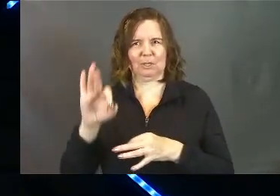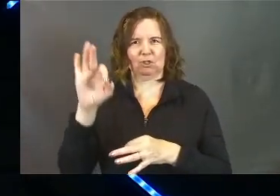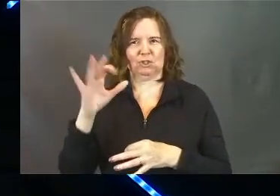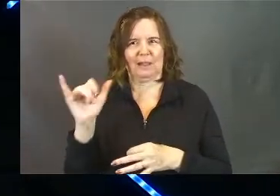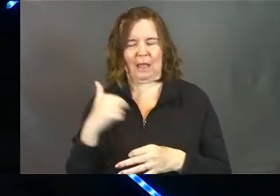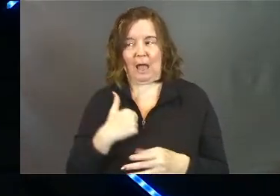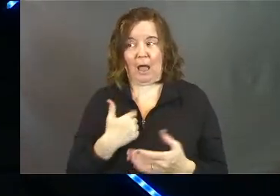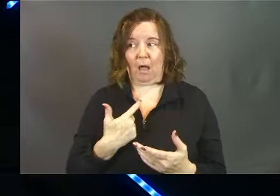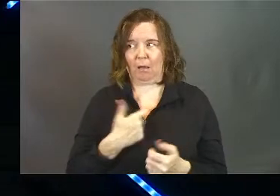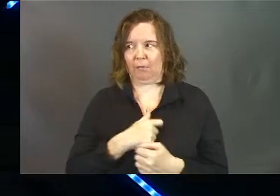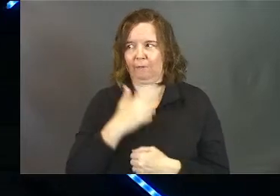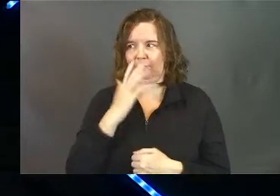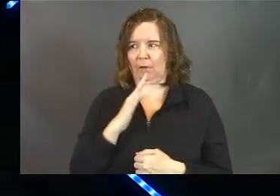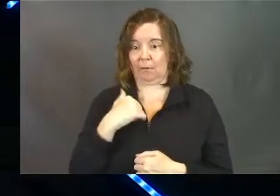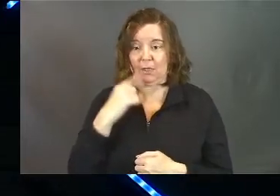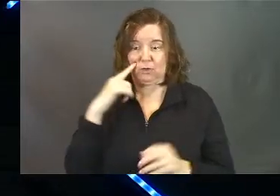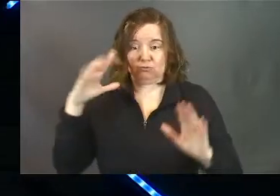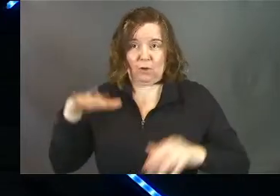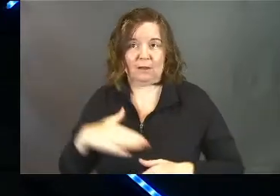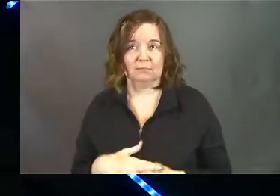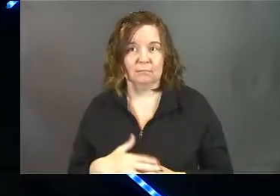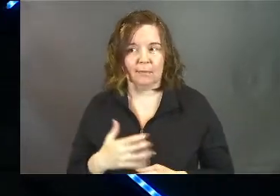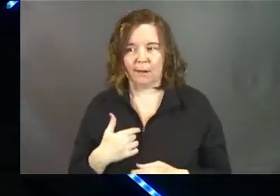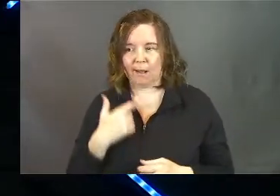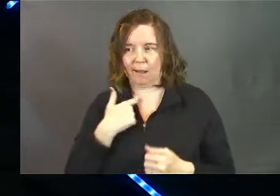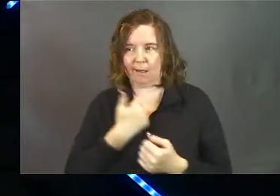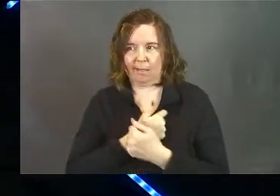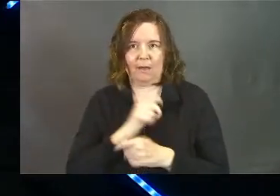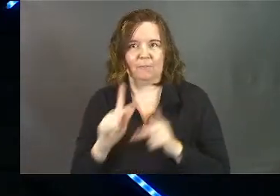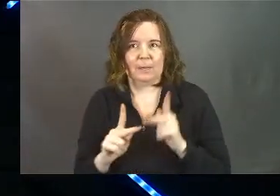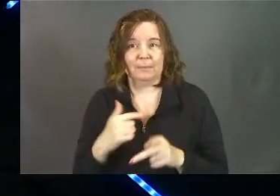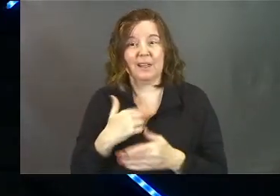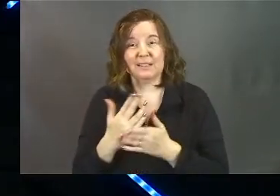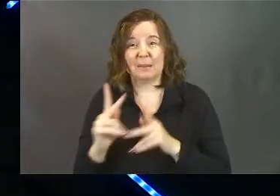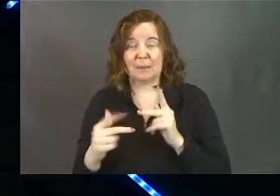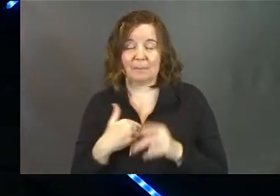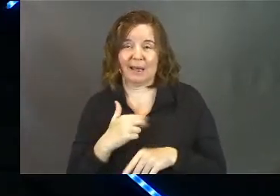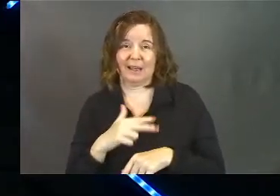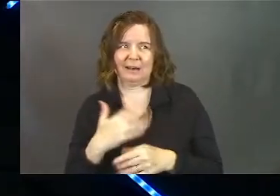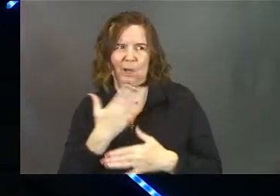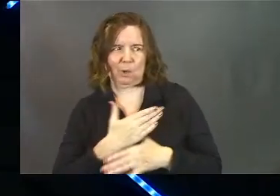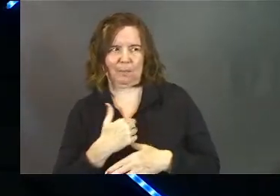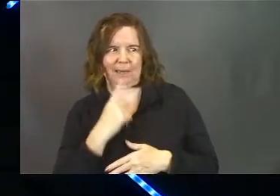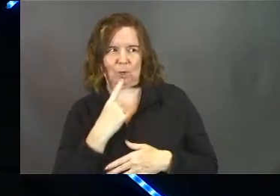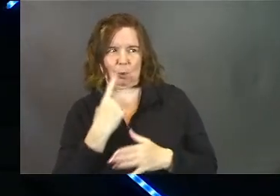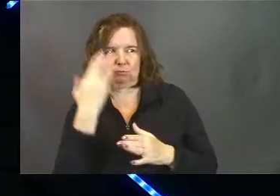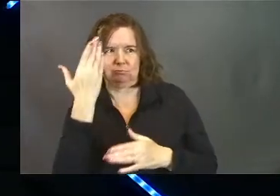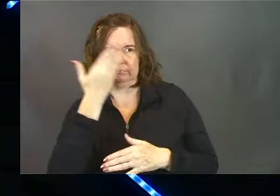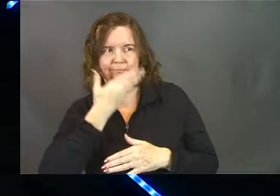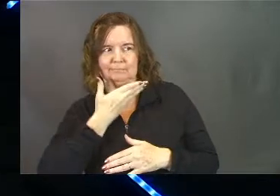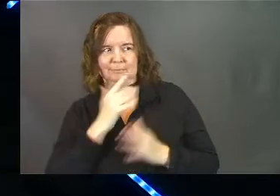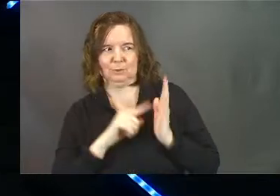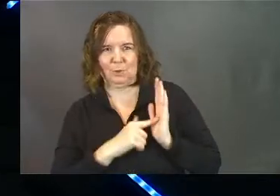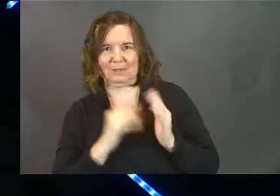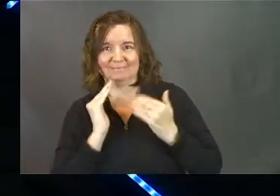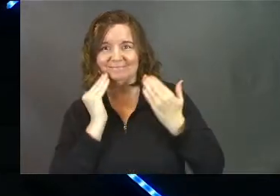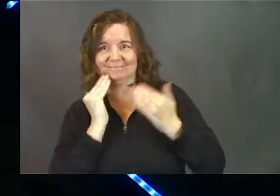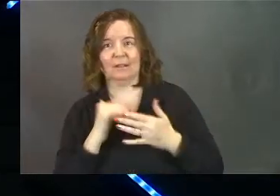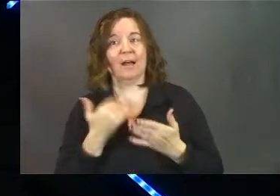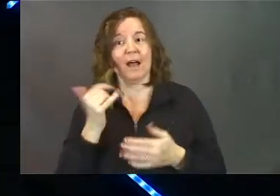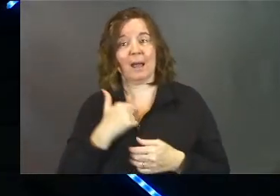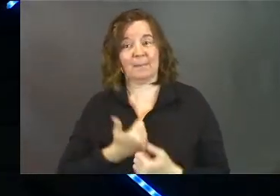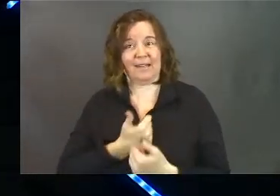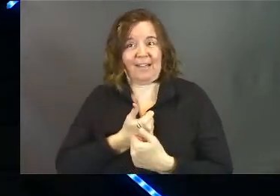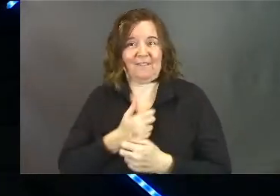And like, I love God. I think he's great, you know, and I love people. Like, there are some people that annoy me, but I don't show it on my face. So that's nice to them, right? Like, I'm